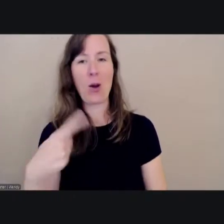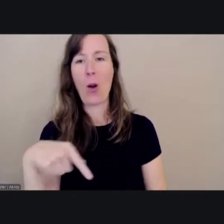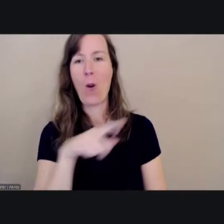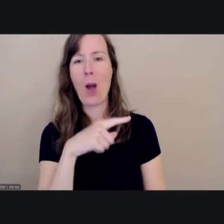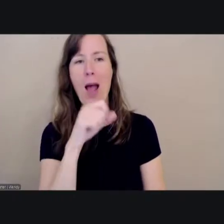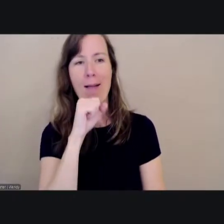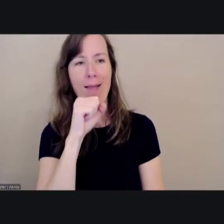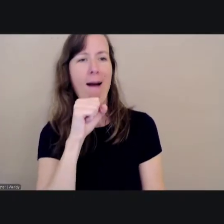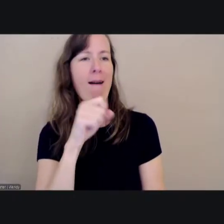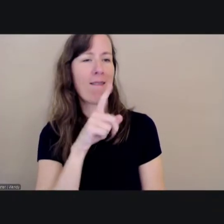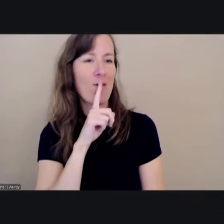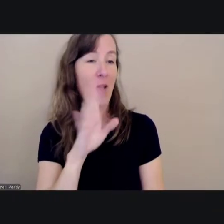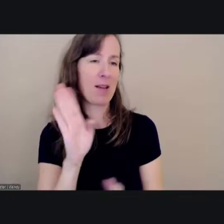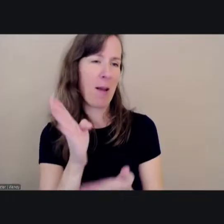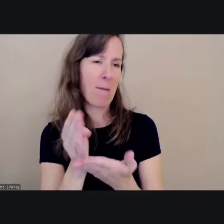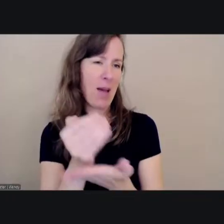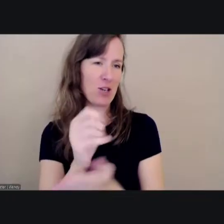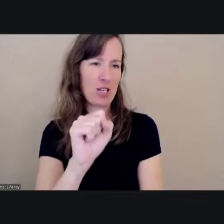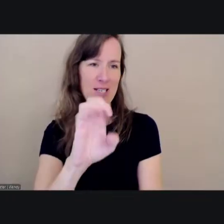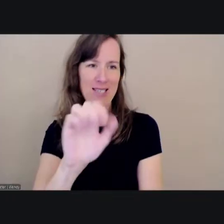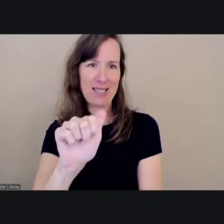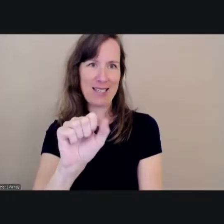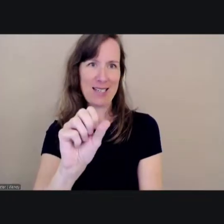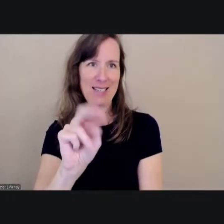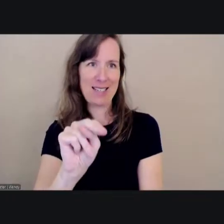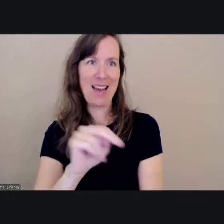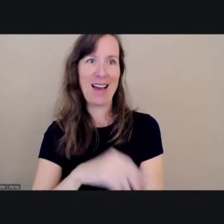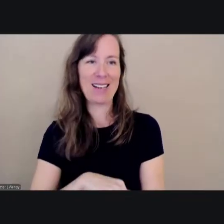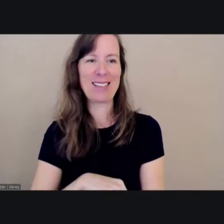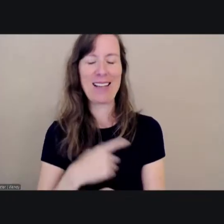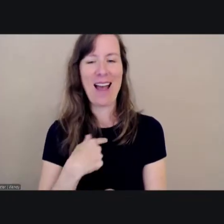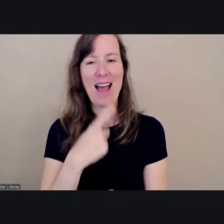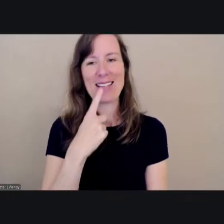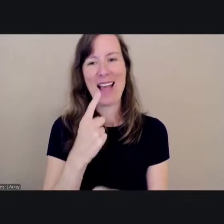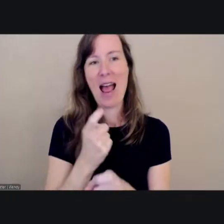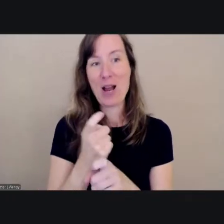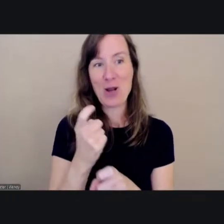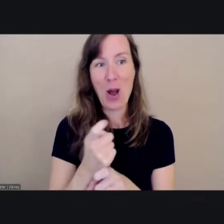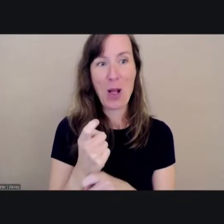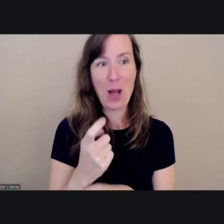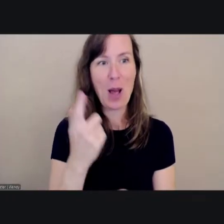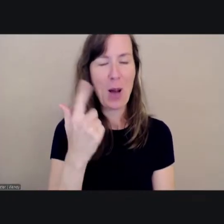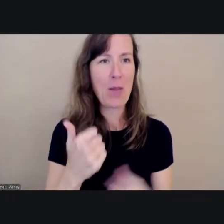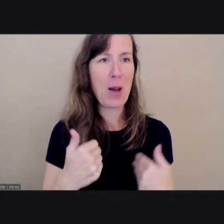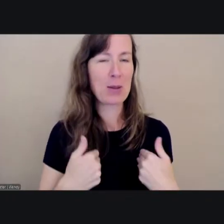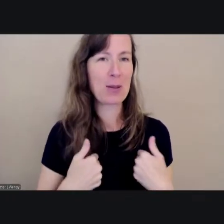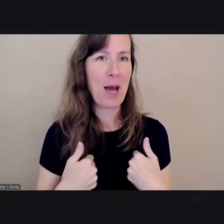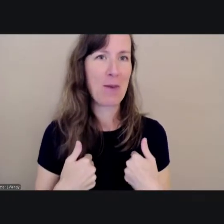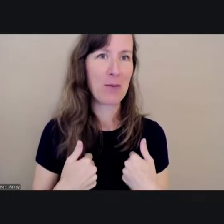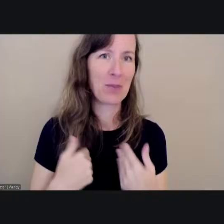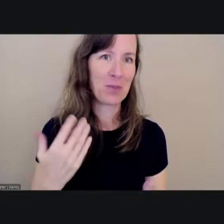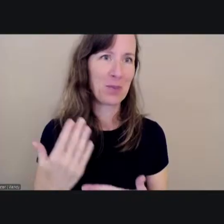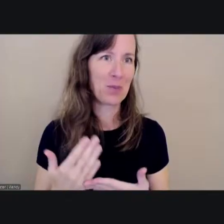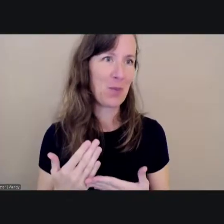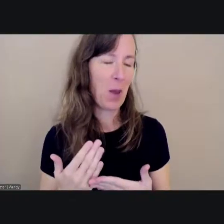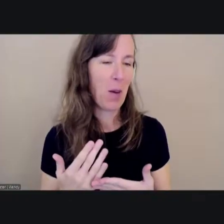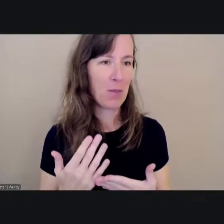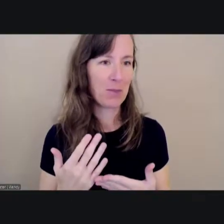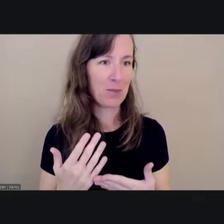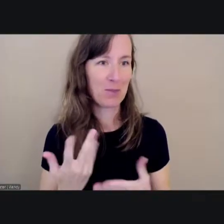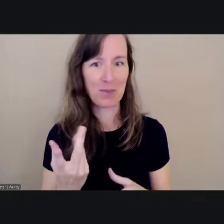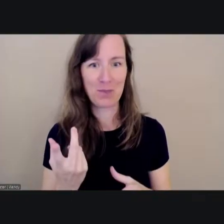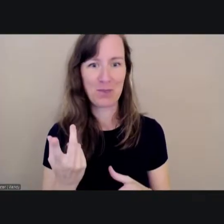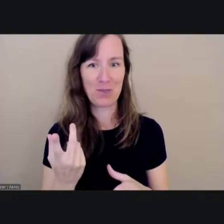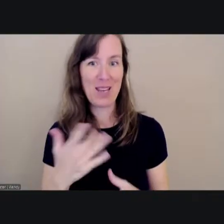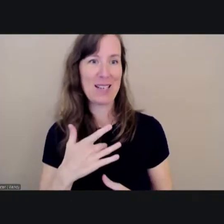season. I say that jokingly because we have some tough decisions to make in this budget